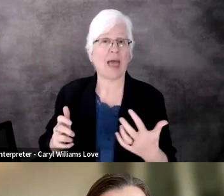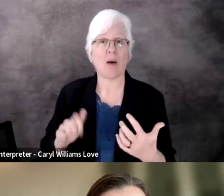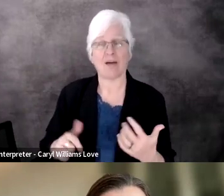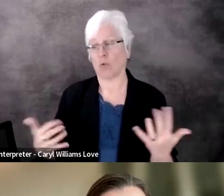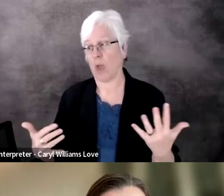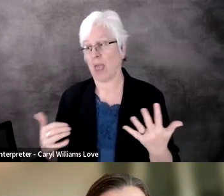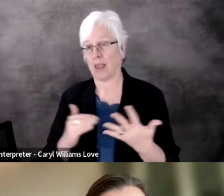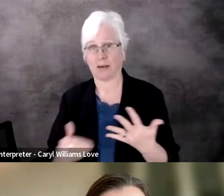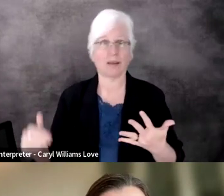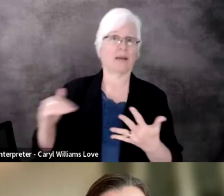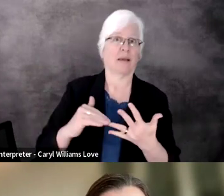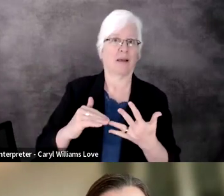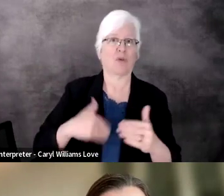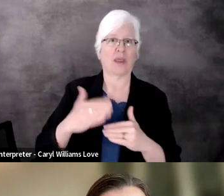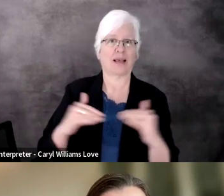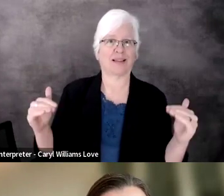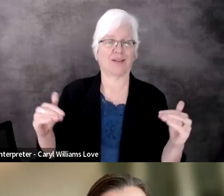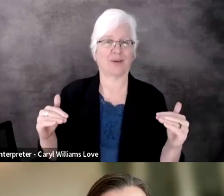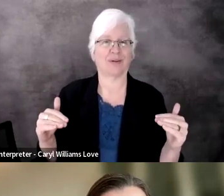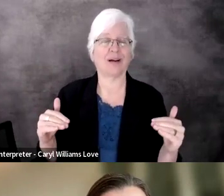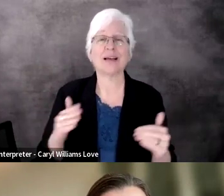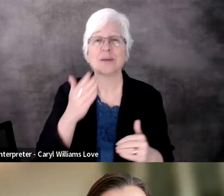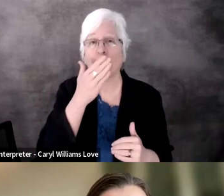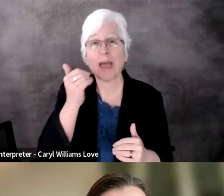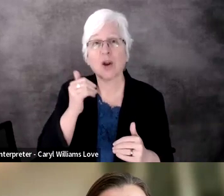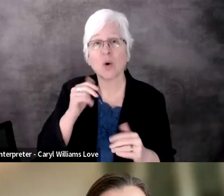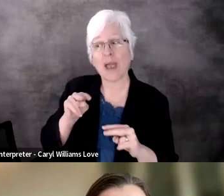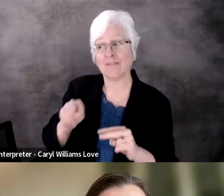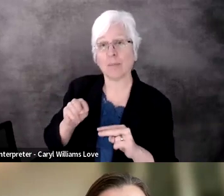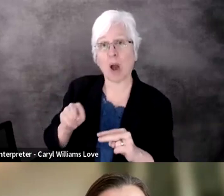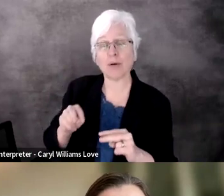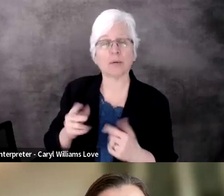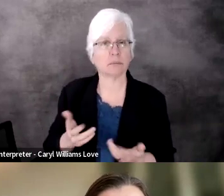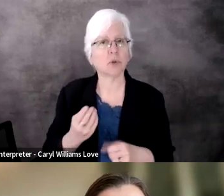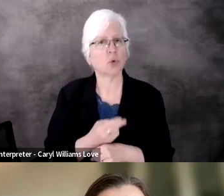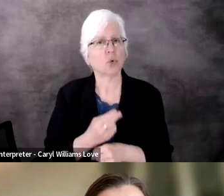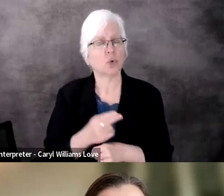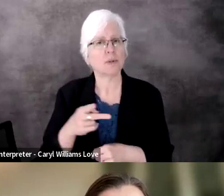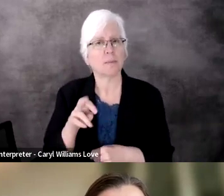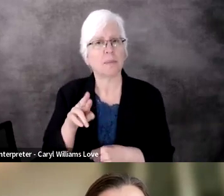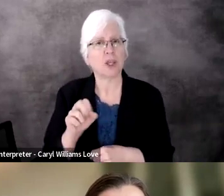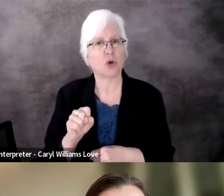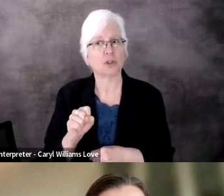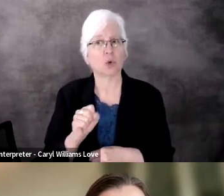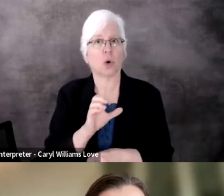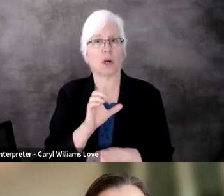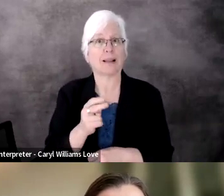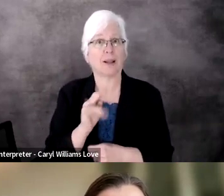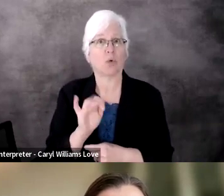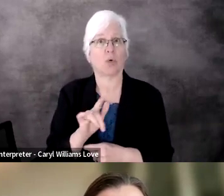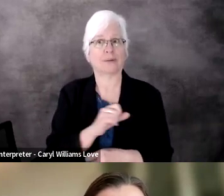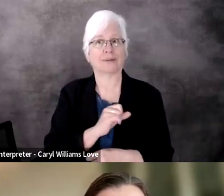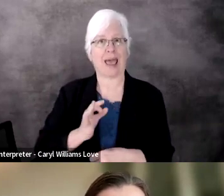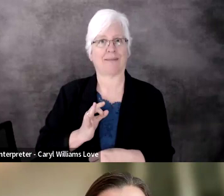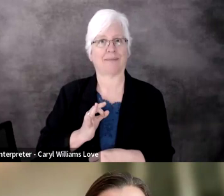and a better way of monitoring and using peers or some other clinical staff to really begin to monitor that, so we can get people into